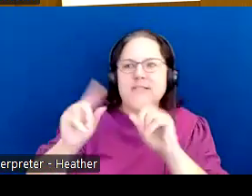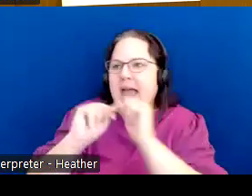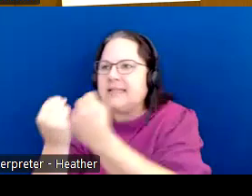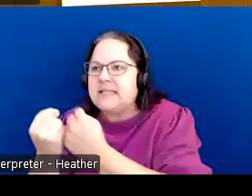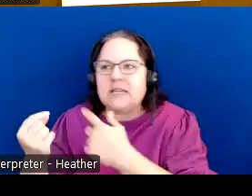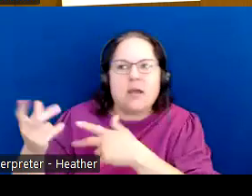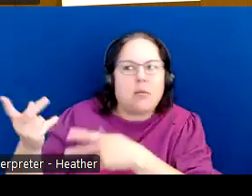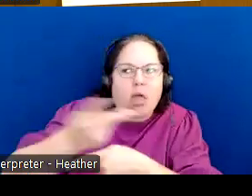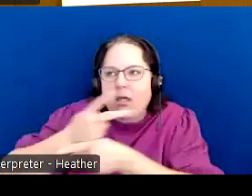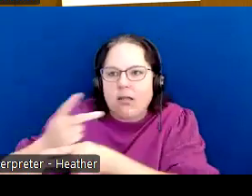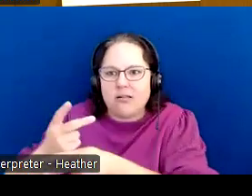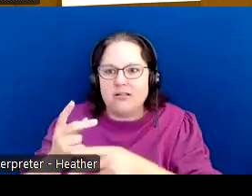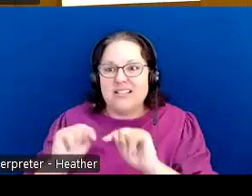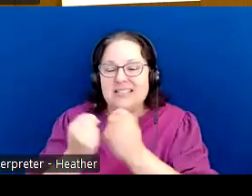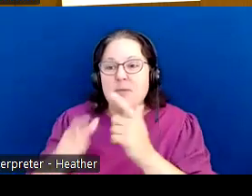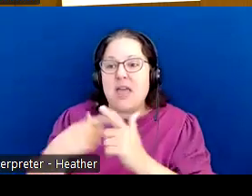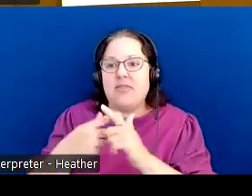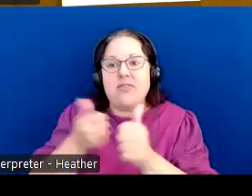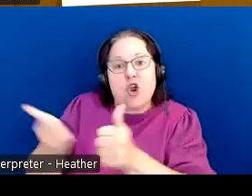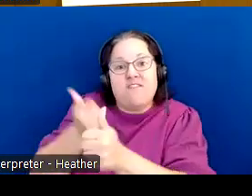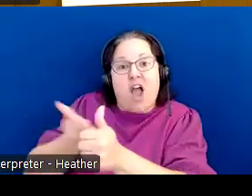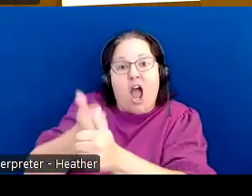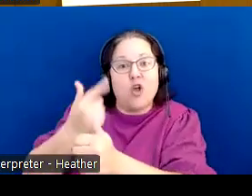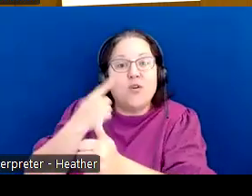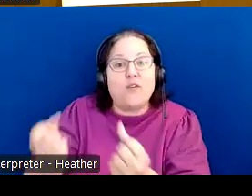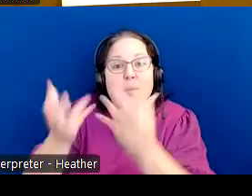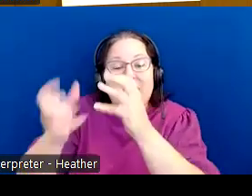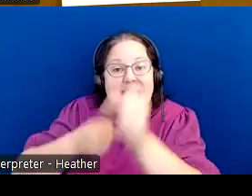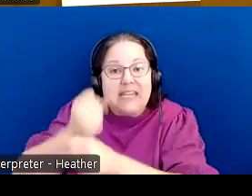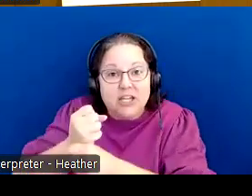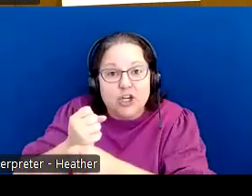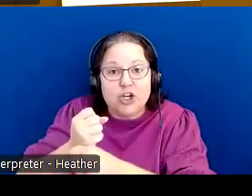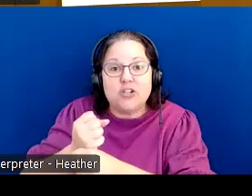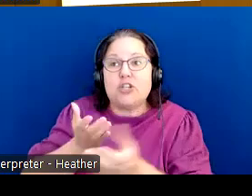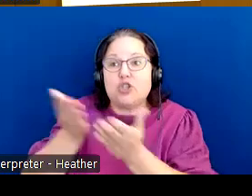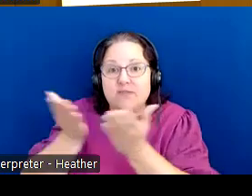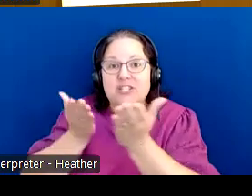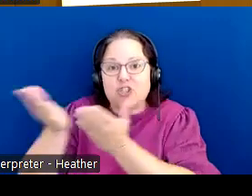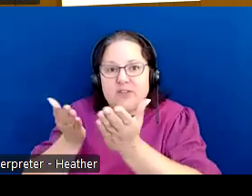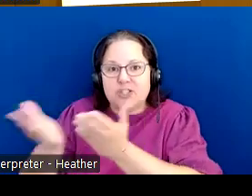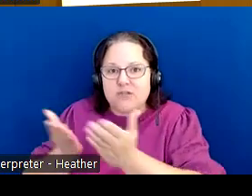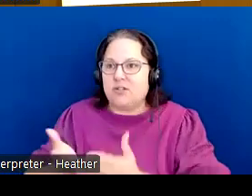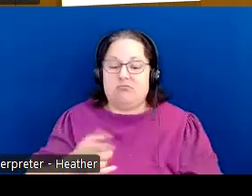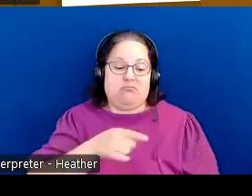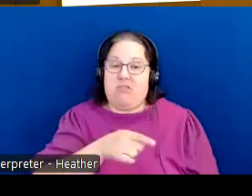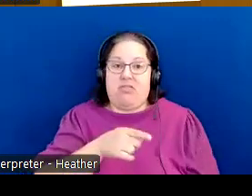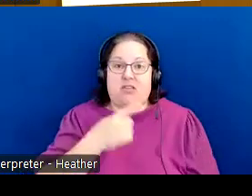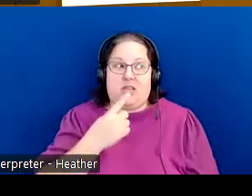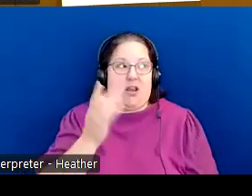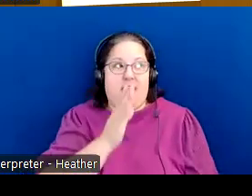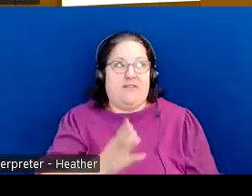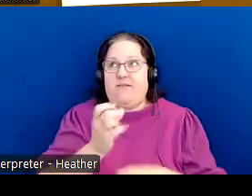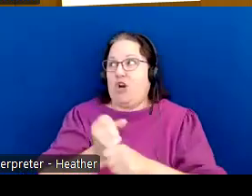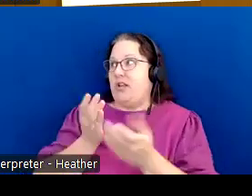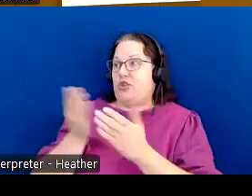team, and then they get followed for years in this multidisciplinary clinic. They said they'd never gotten anything like that before. So